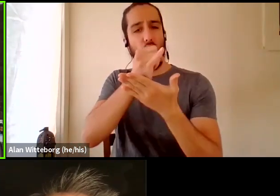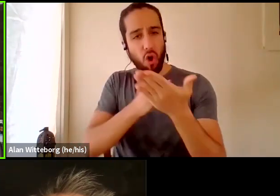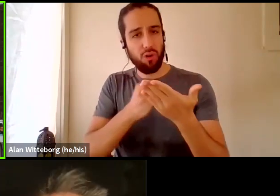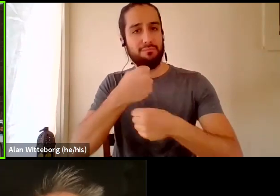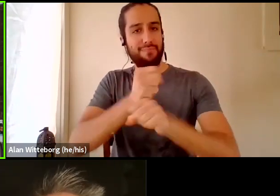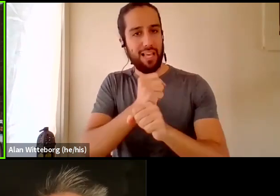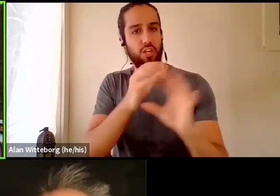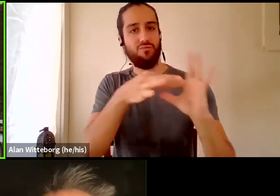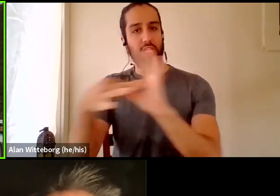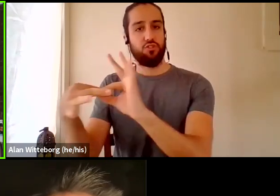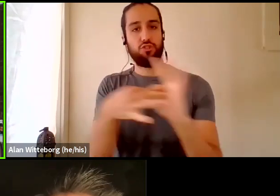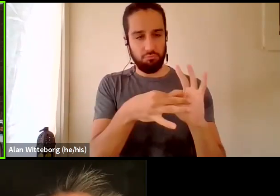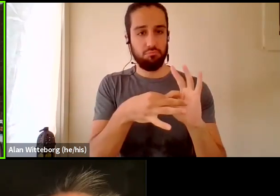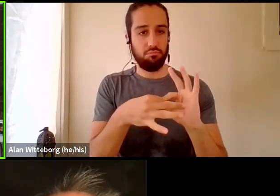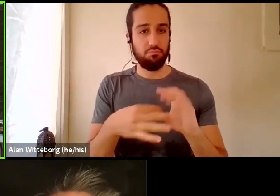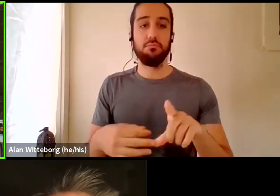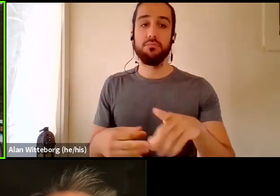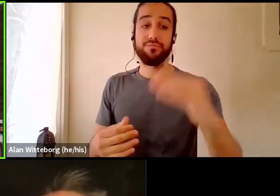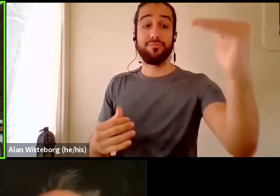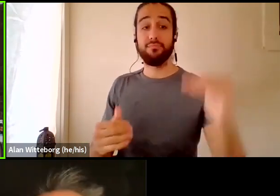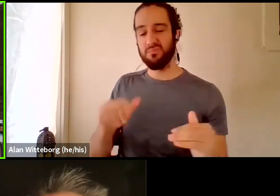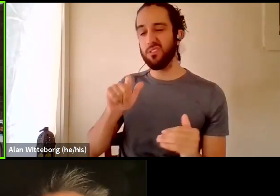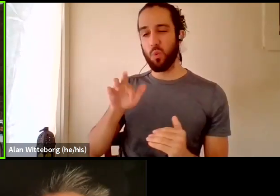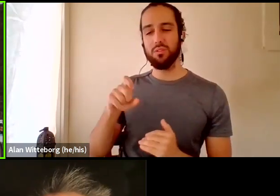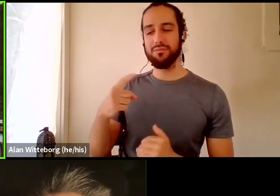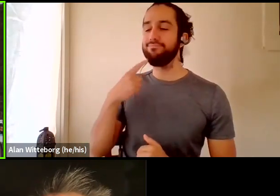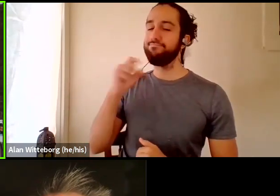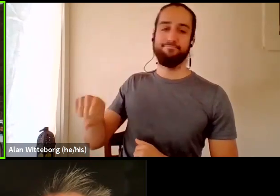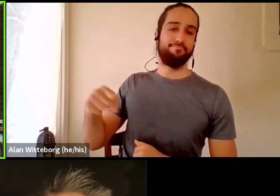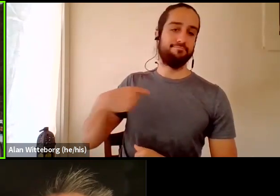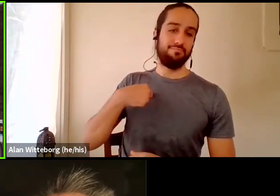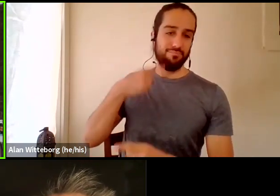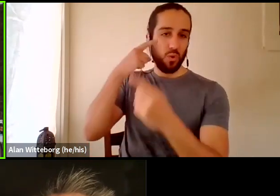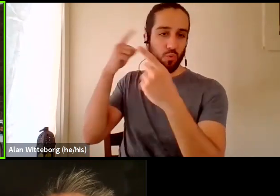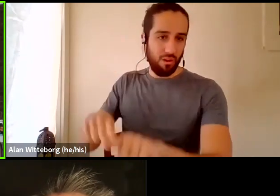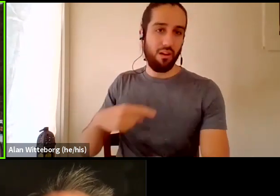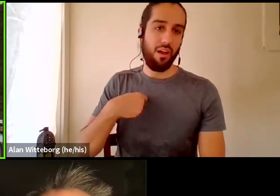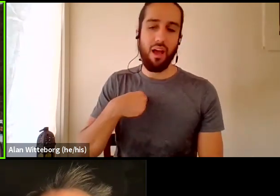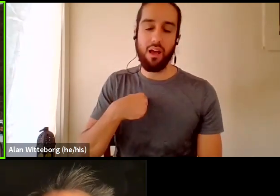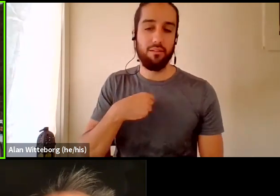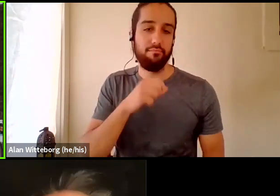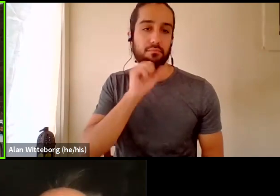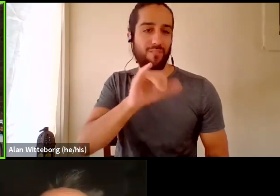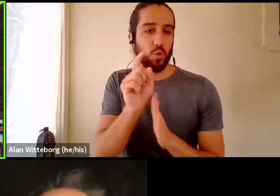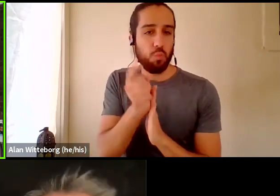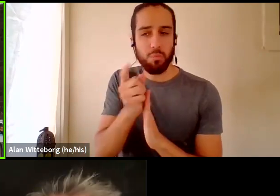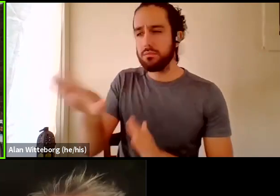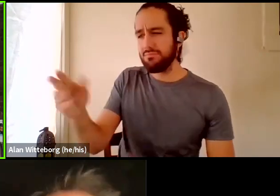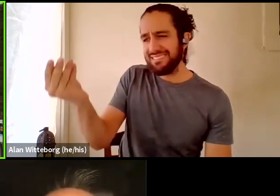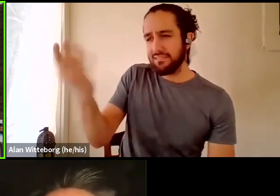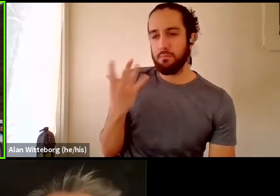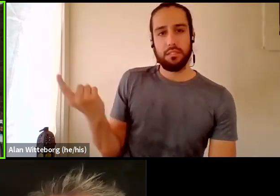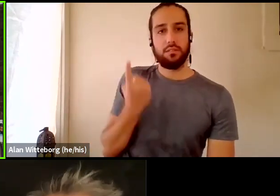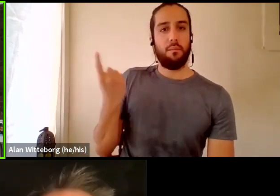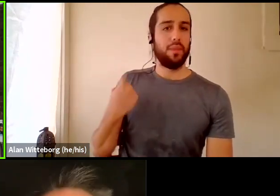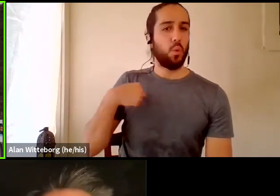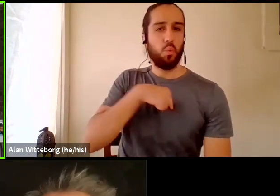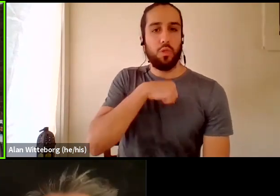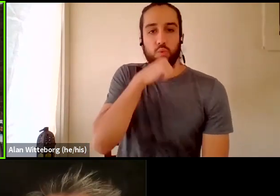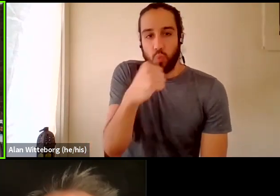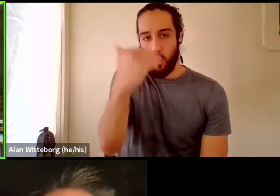the question in that those introductory moments of, tell us something we don't know about you by looking at